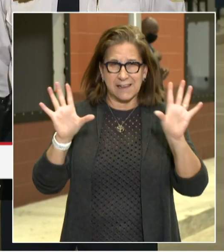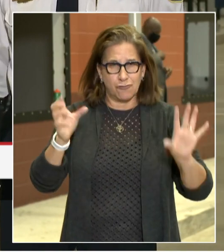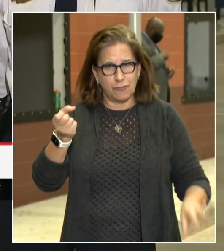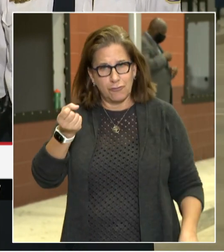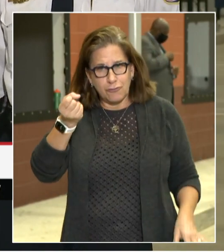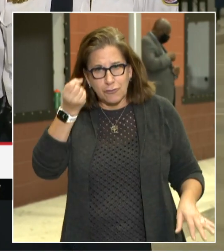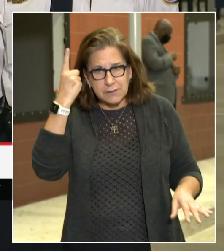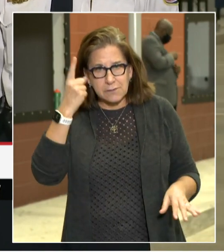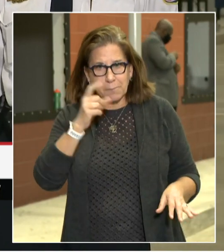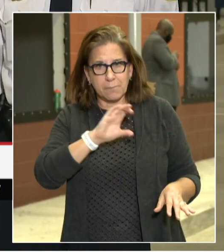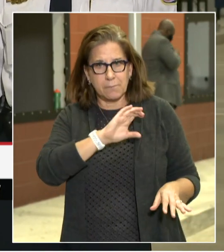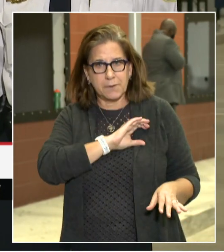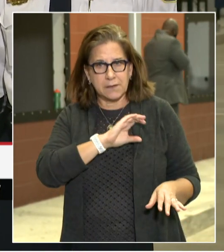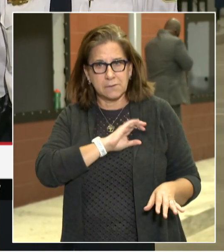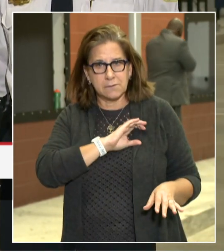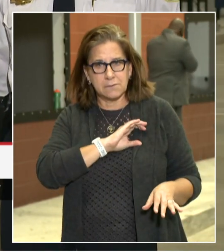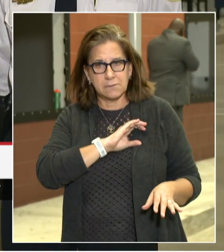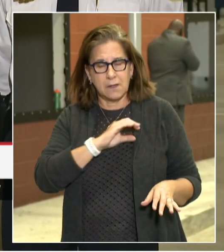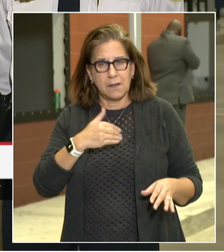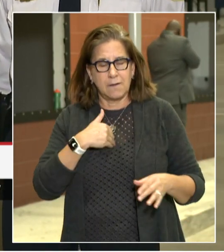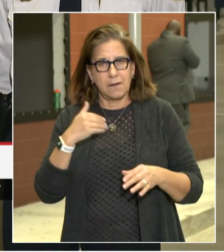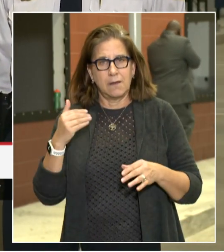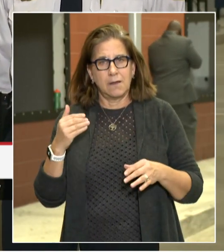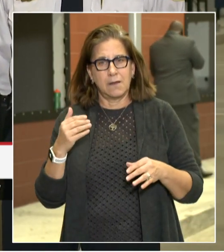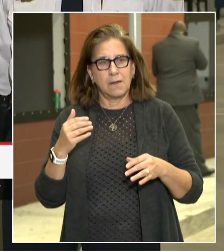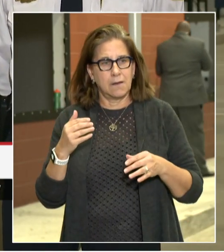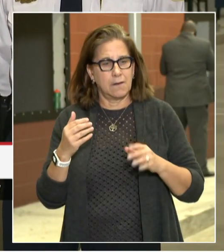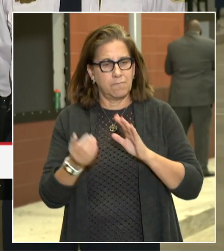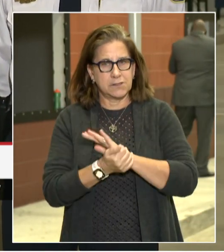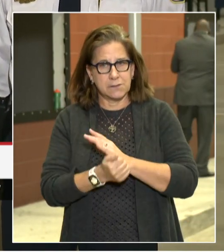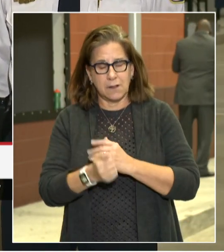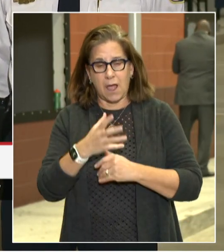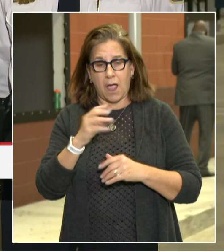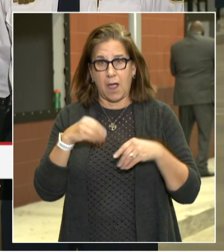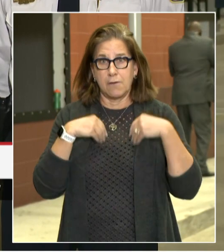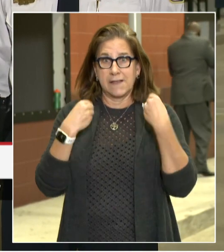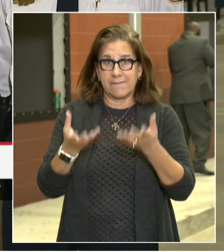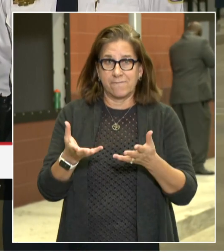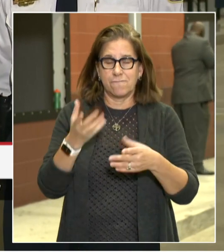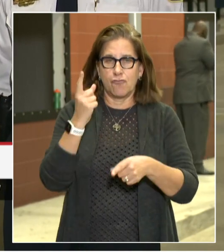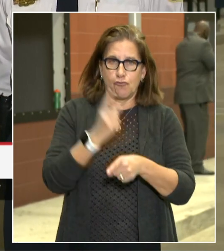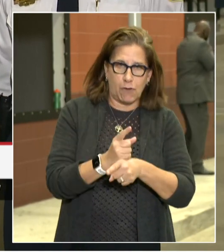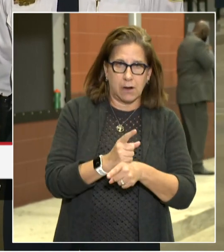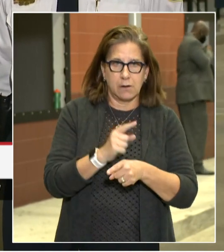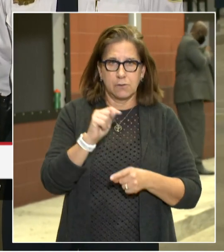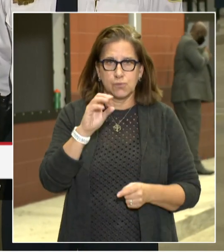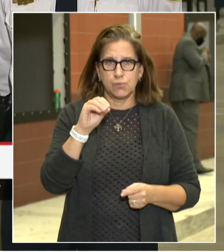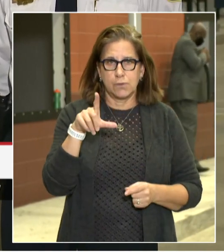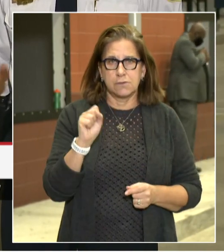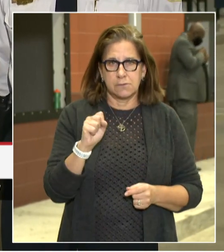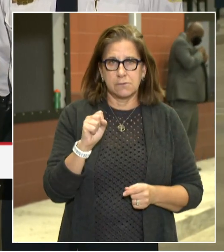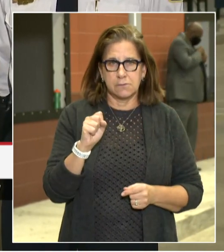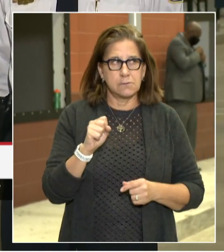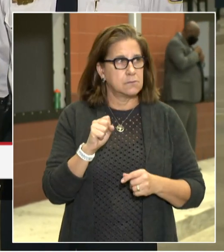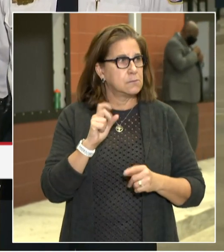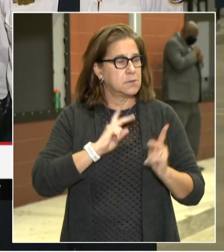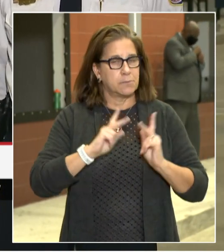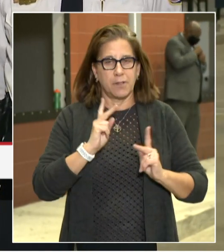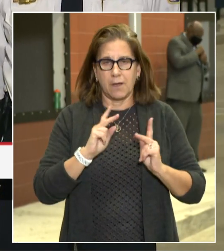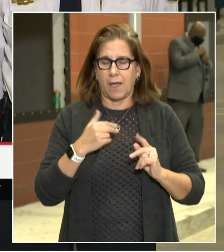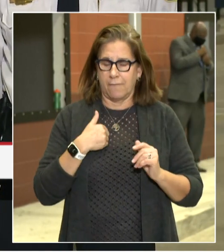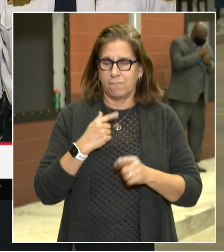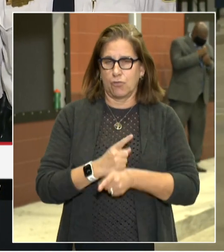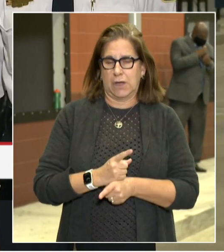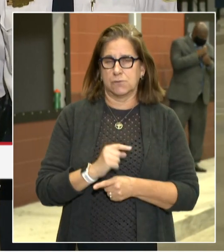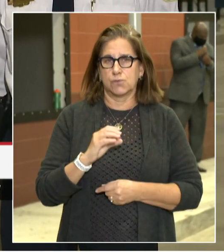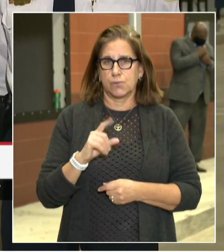the tools that they need. I think another aspect of witnessing training, and you've been here